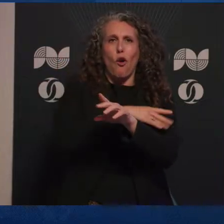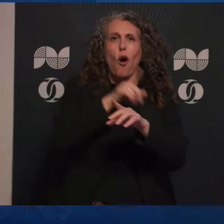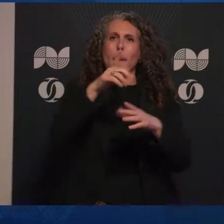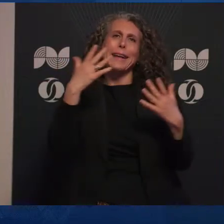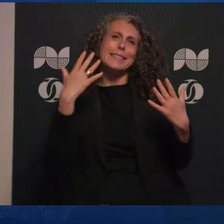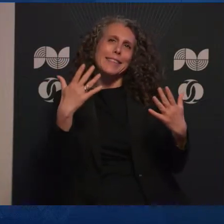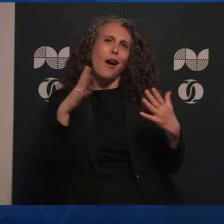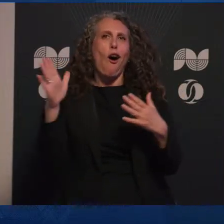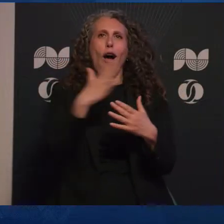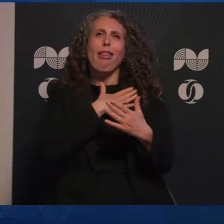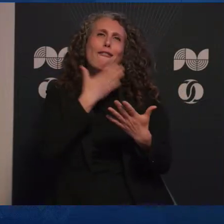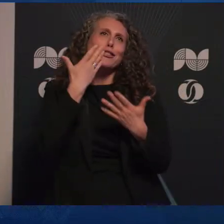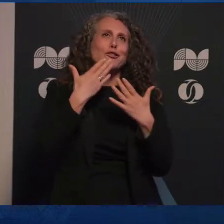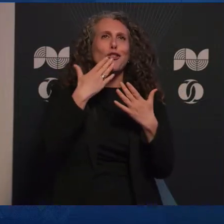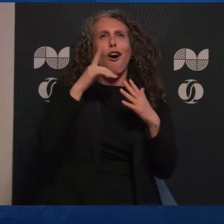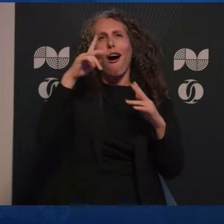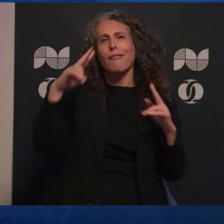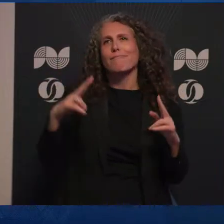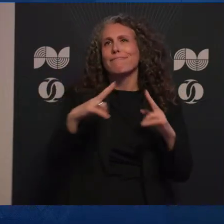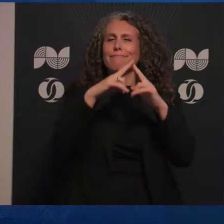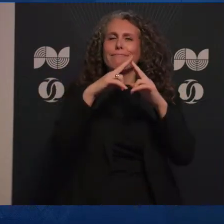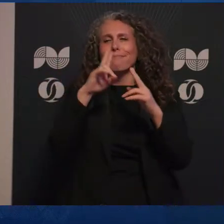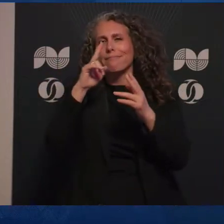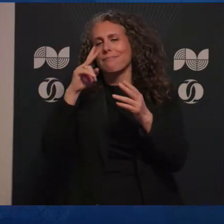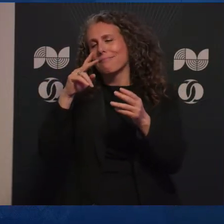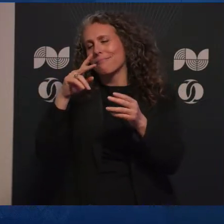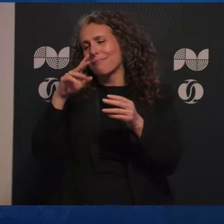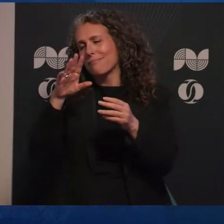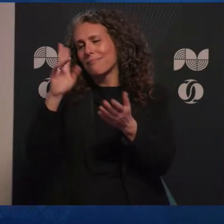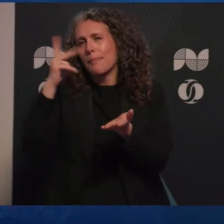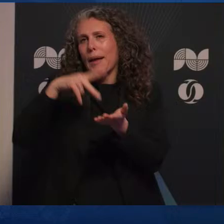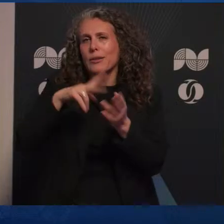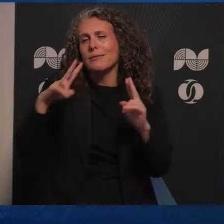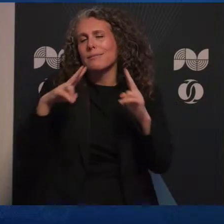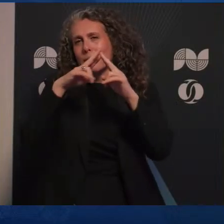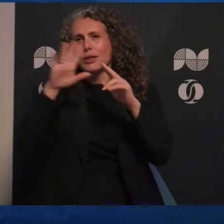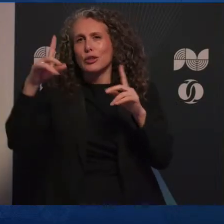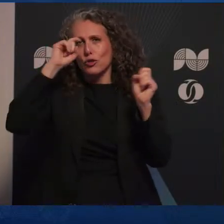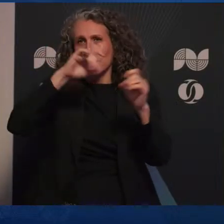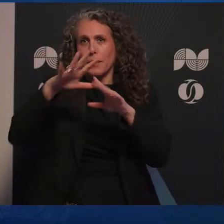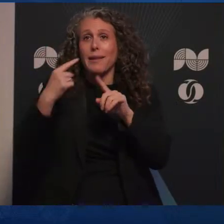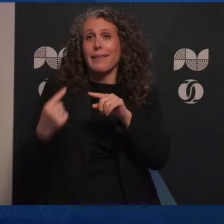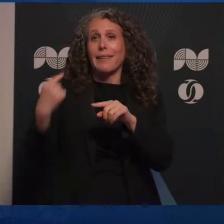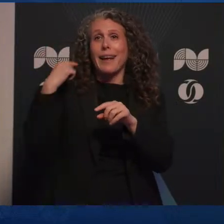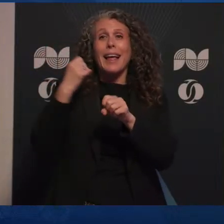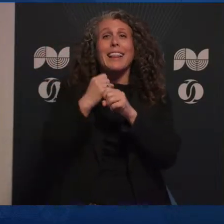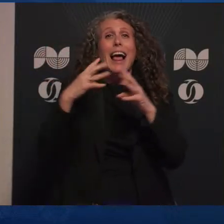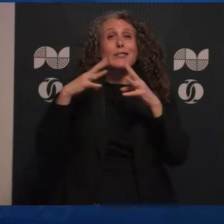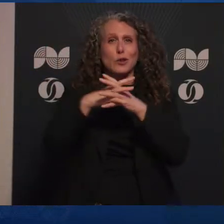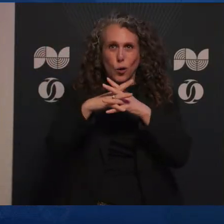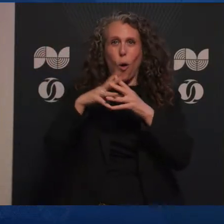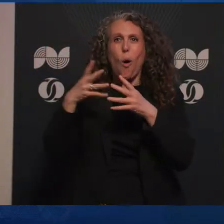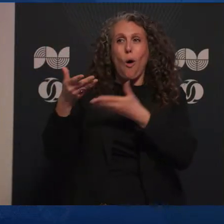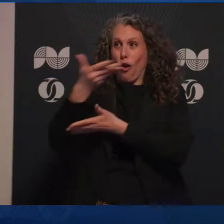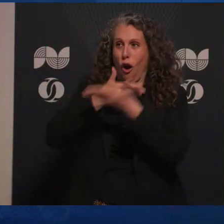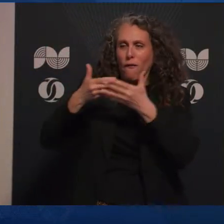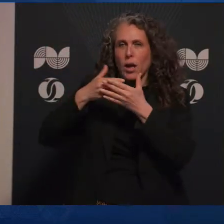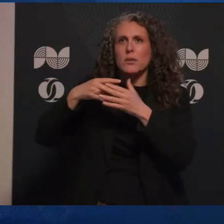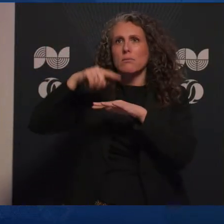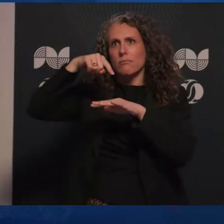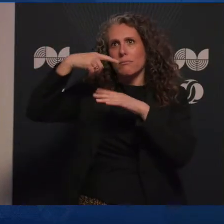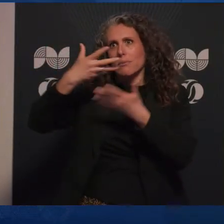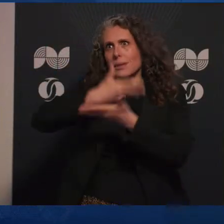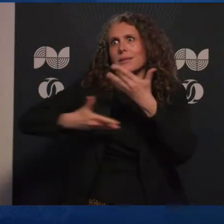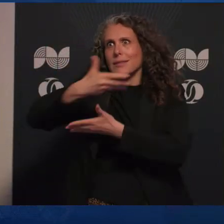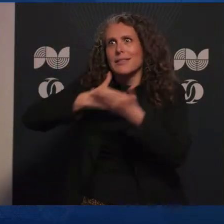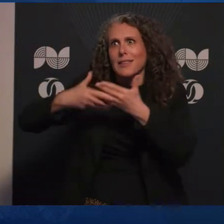2021 at COP in Glasgow, it very much got sort of embedded in the discourse. And my country, where I come from, South